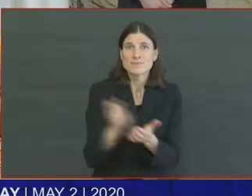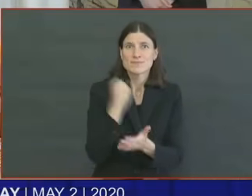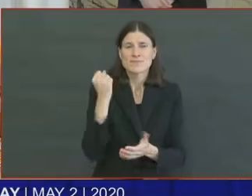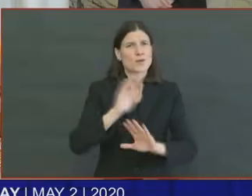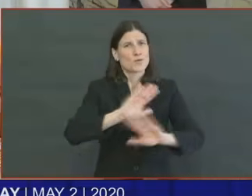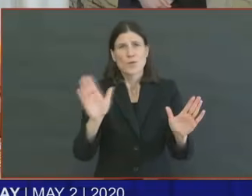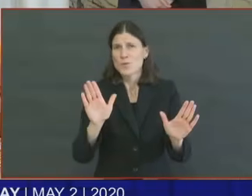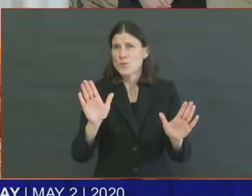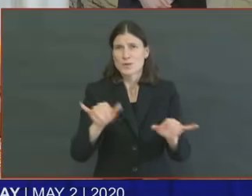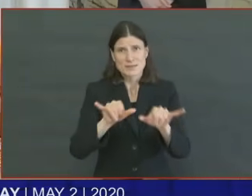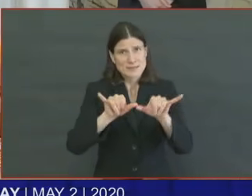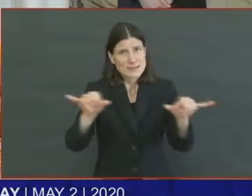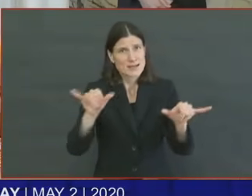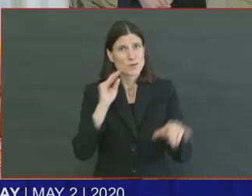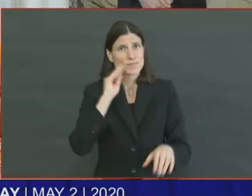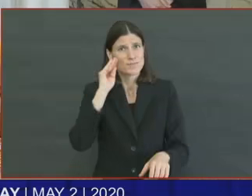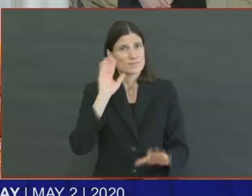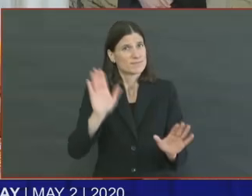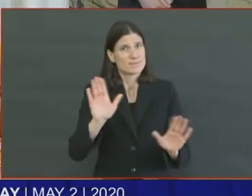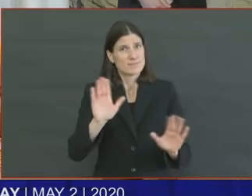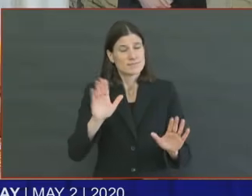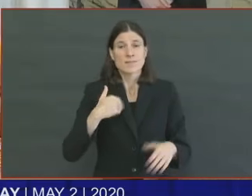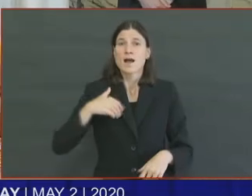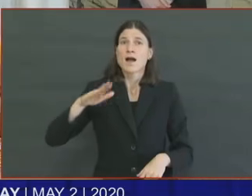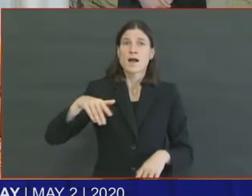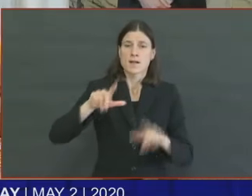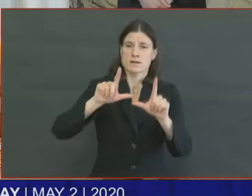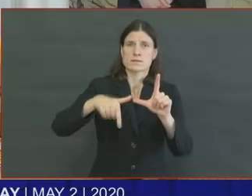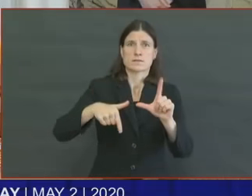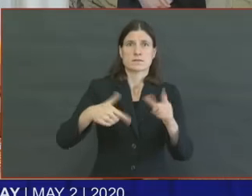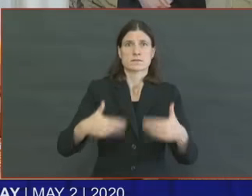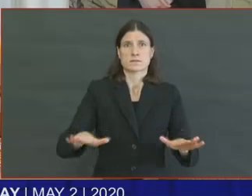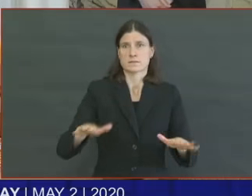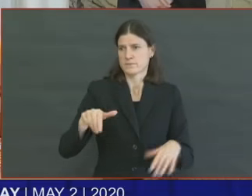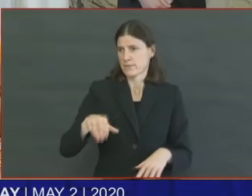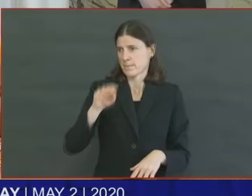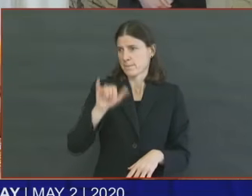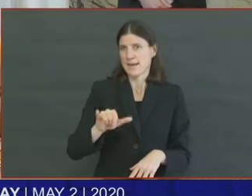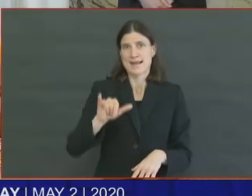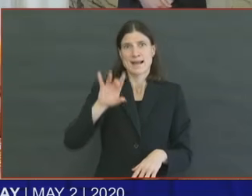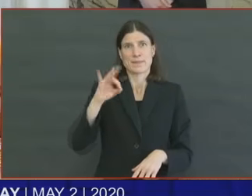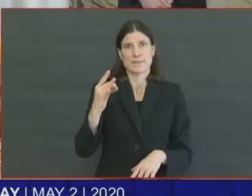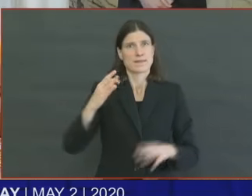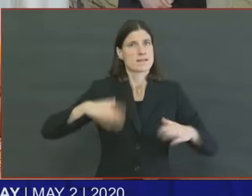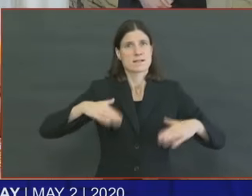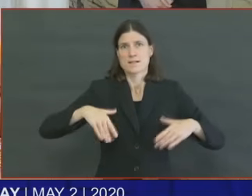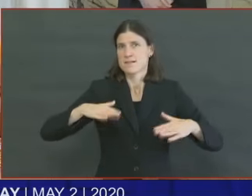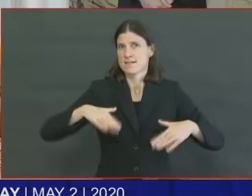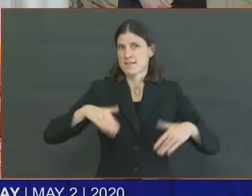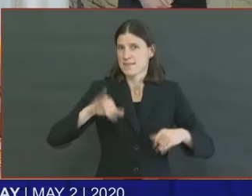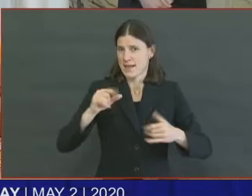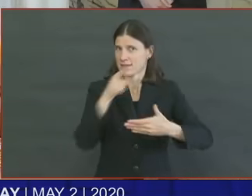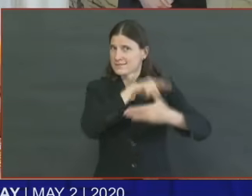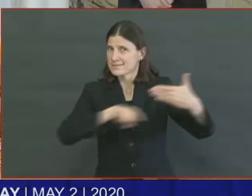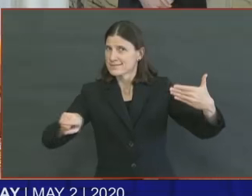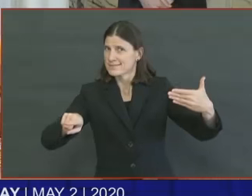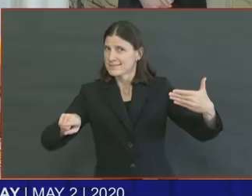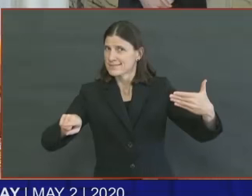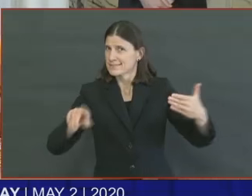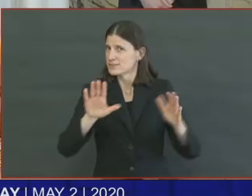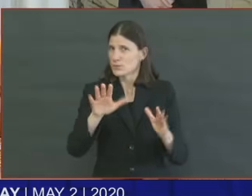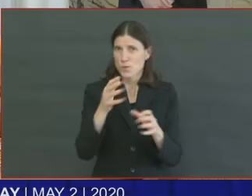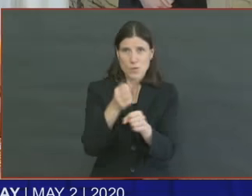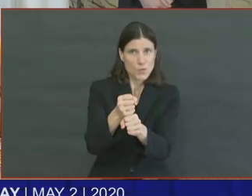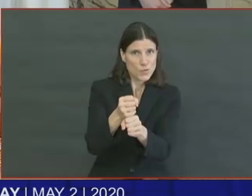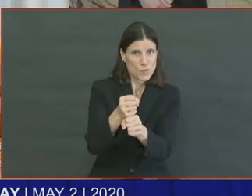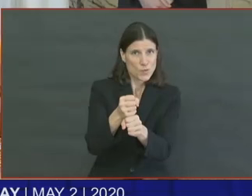It may not be lifted on May 8th if everybody rushes out today and hangs out with their friends or has people